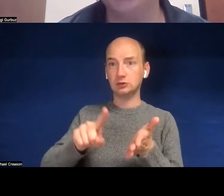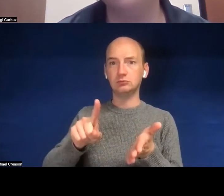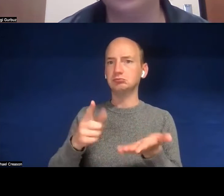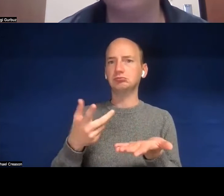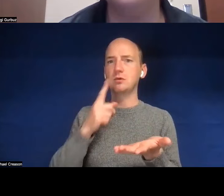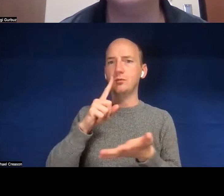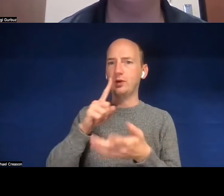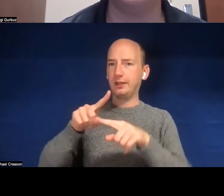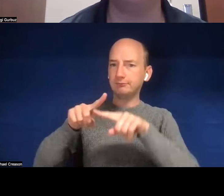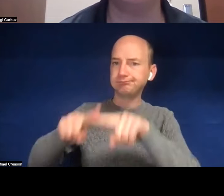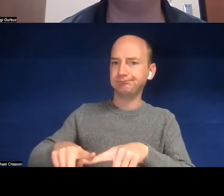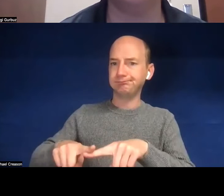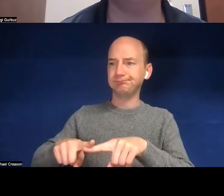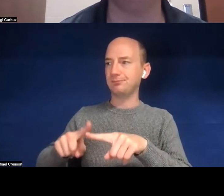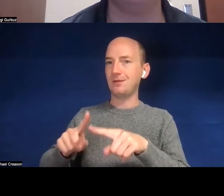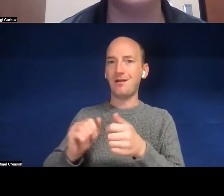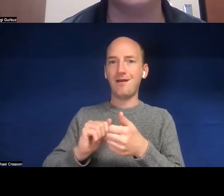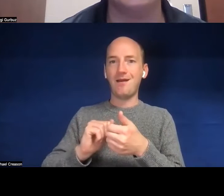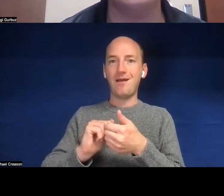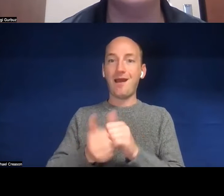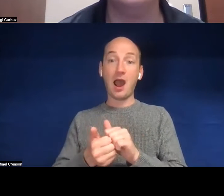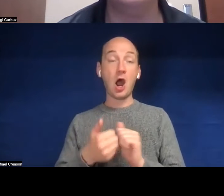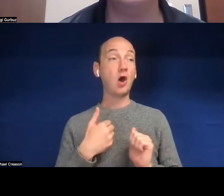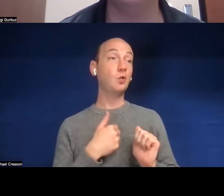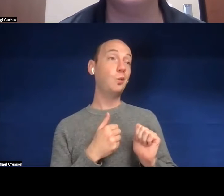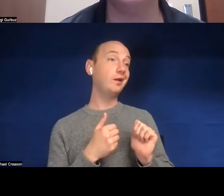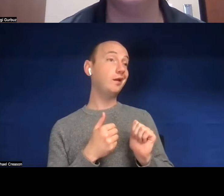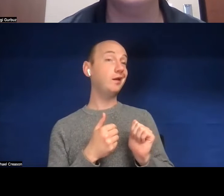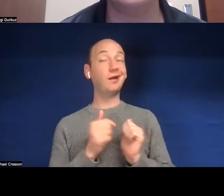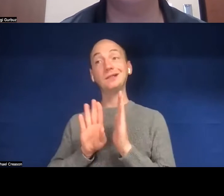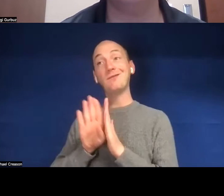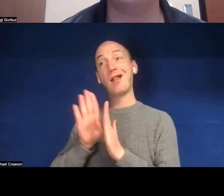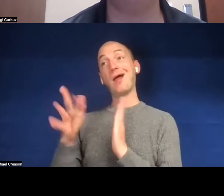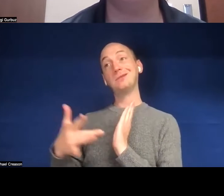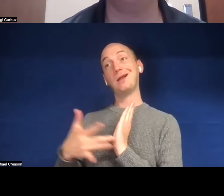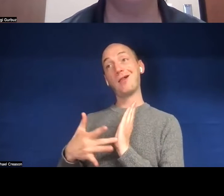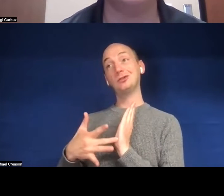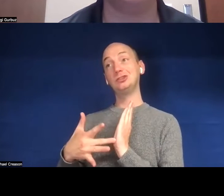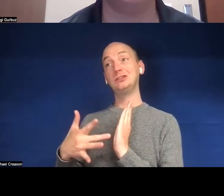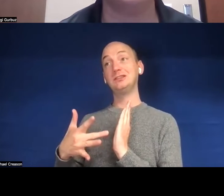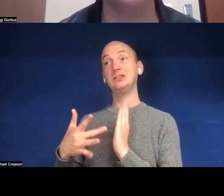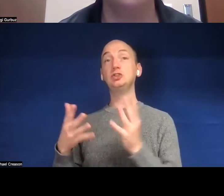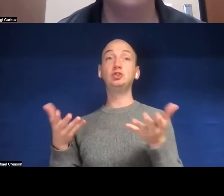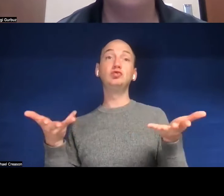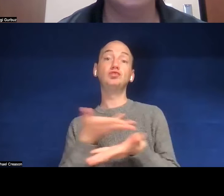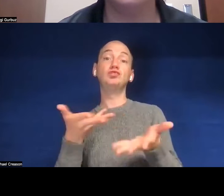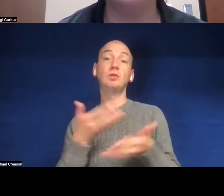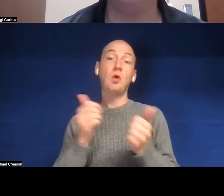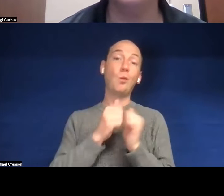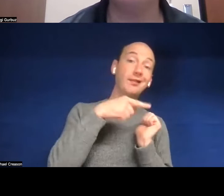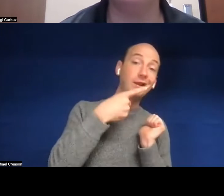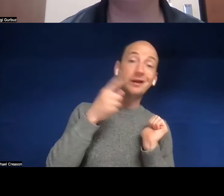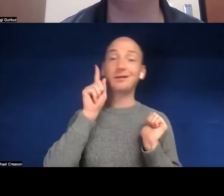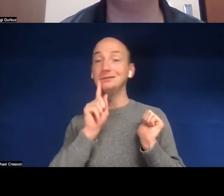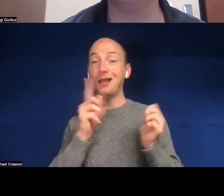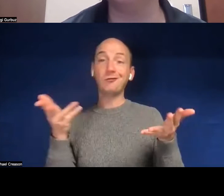question of how we could develop technology to facilitate hearing and deaf communications, which I